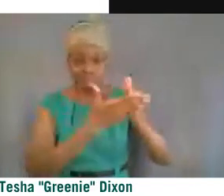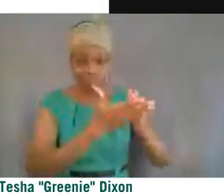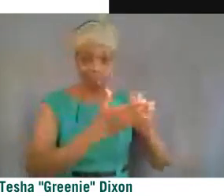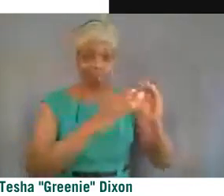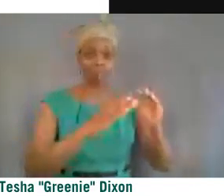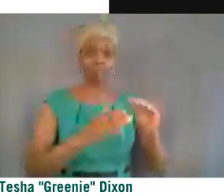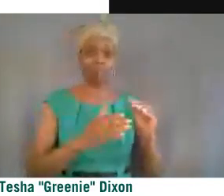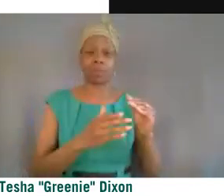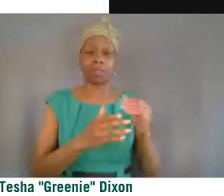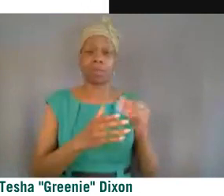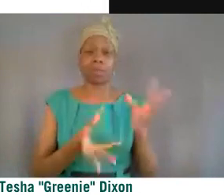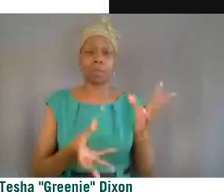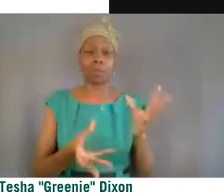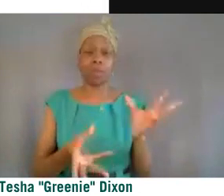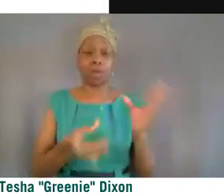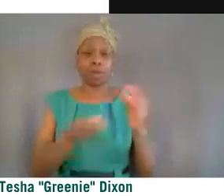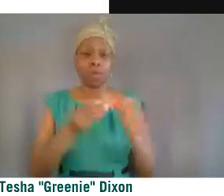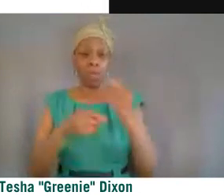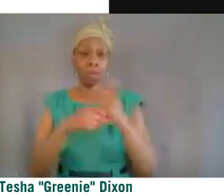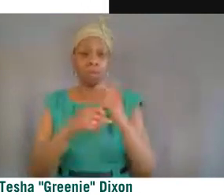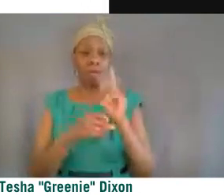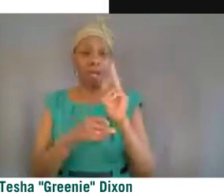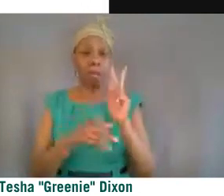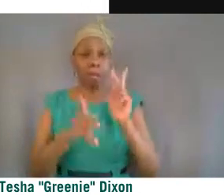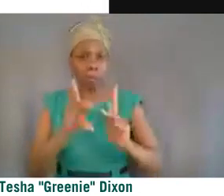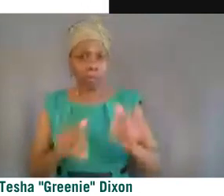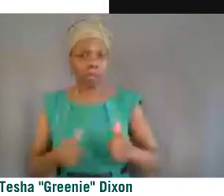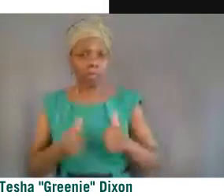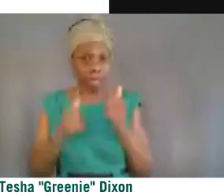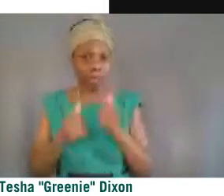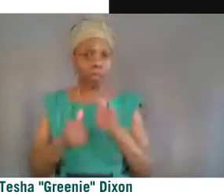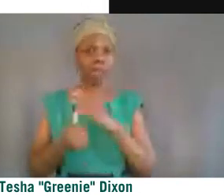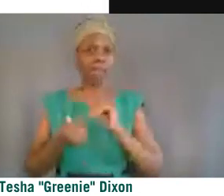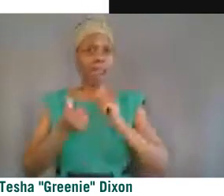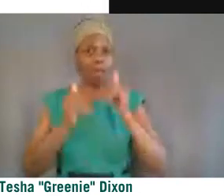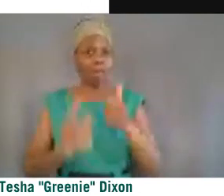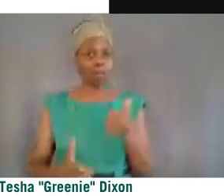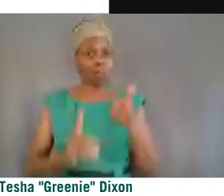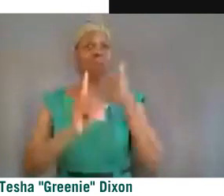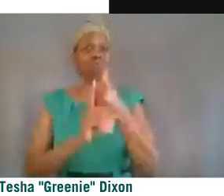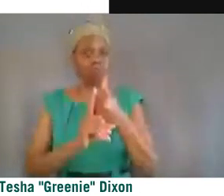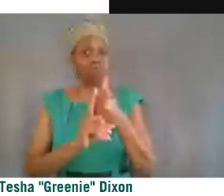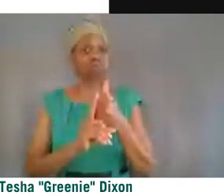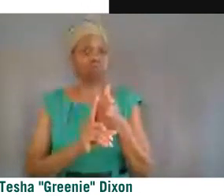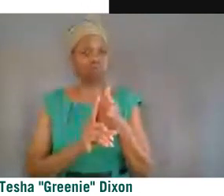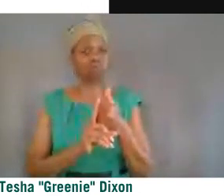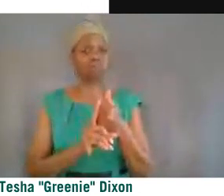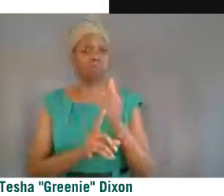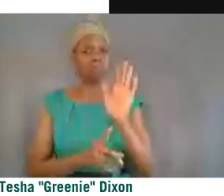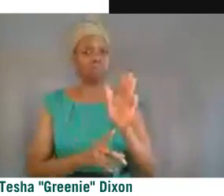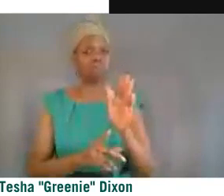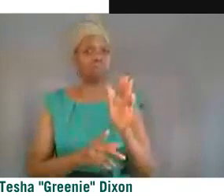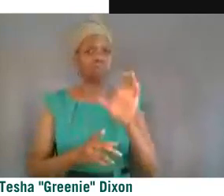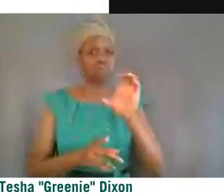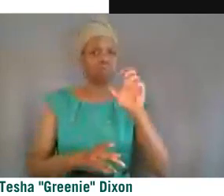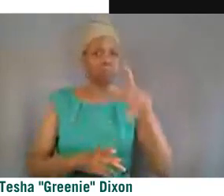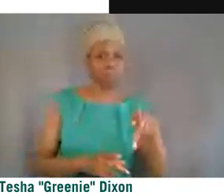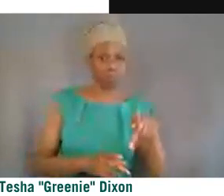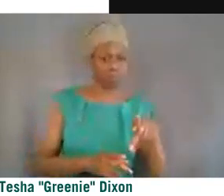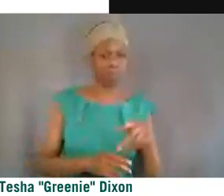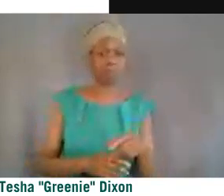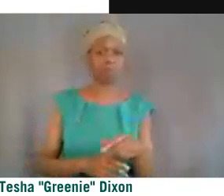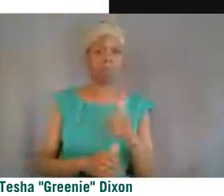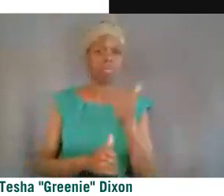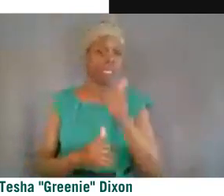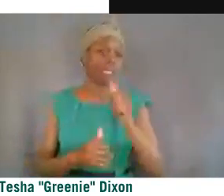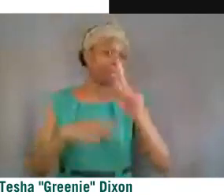to obviously somebody's life in a way, and on how that impacts their cerebral palsy or any type